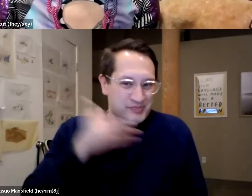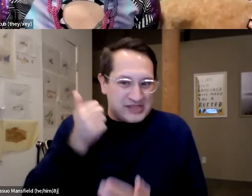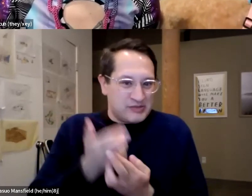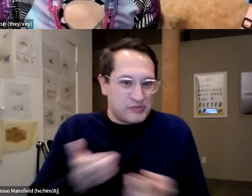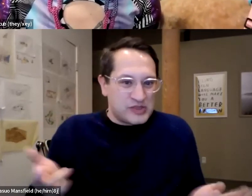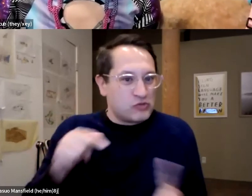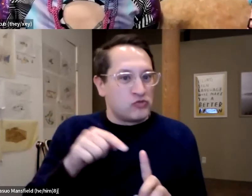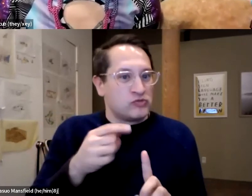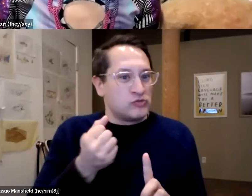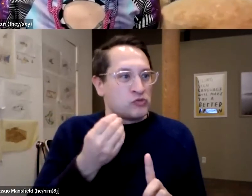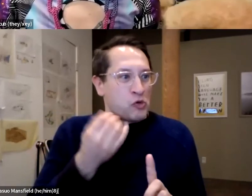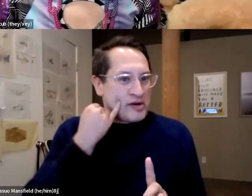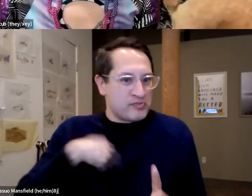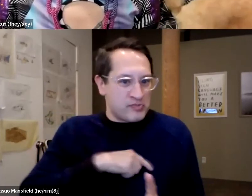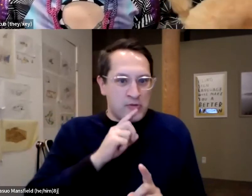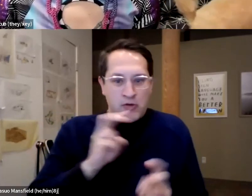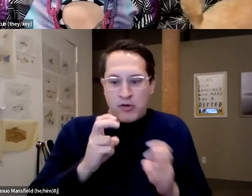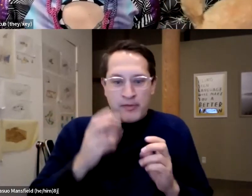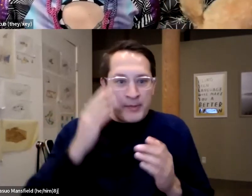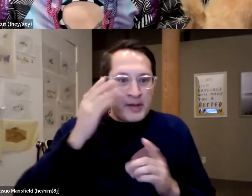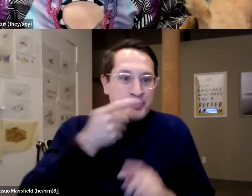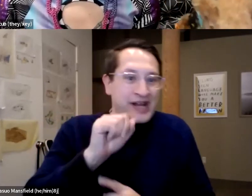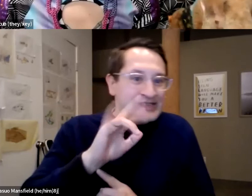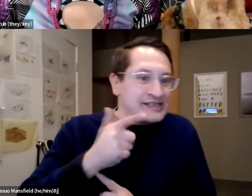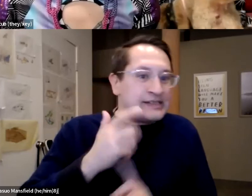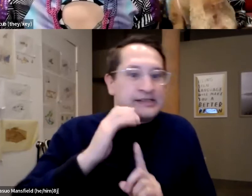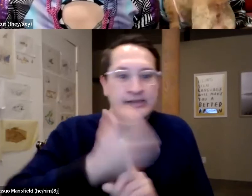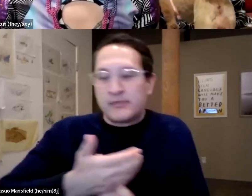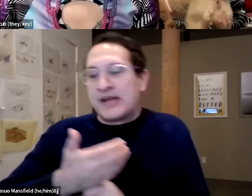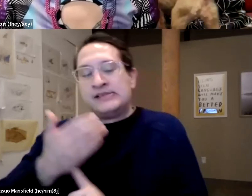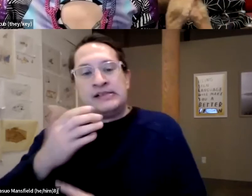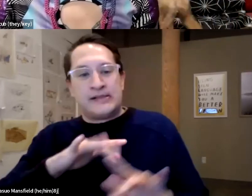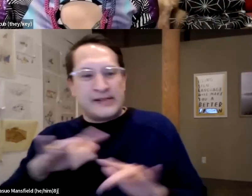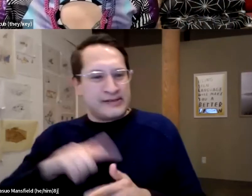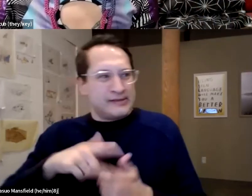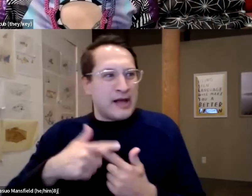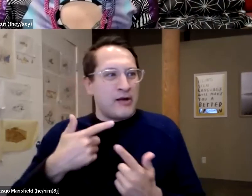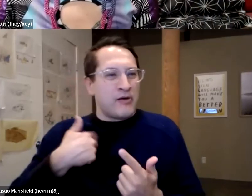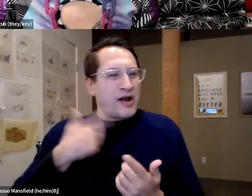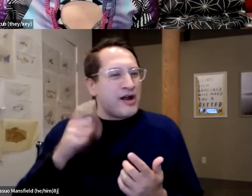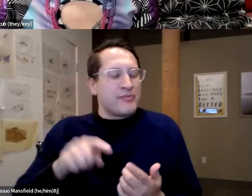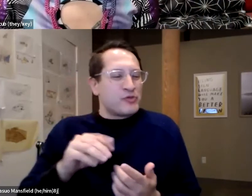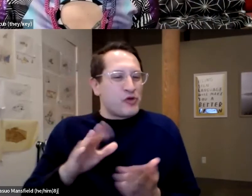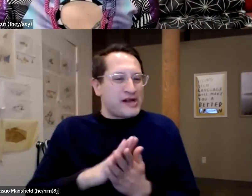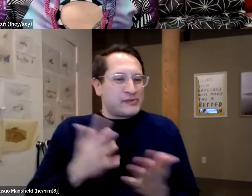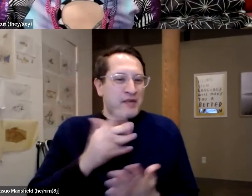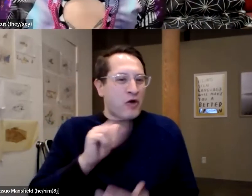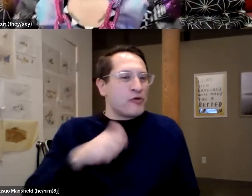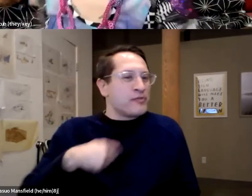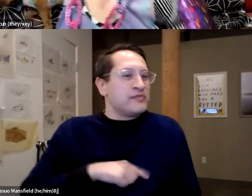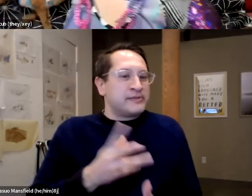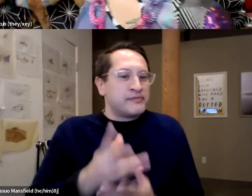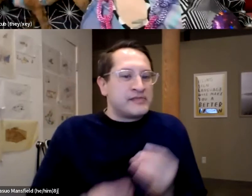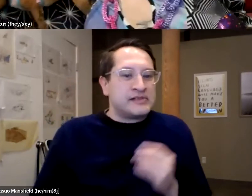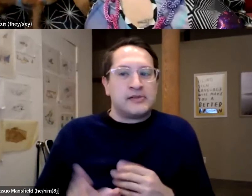experience, it's people. And the people are our best resources. So if we are to be masking, then I'll